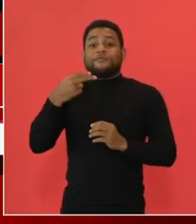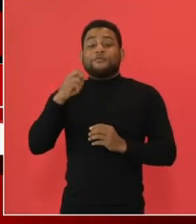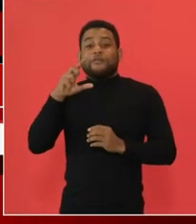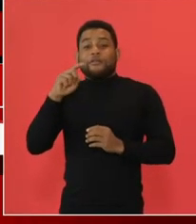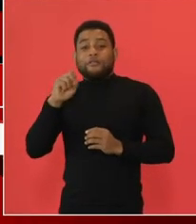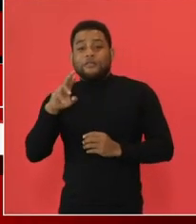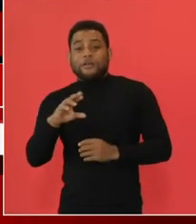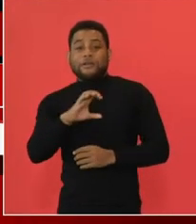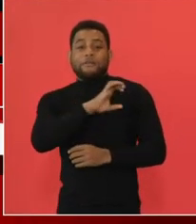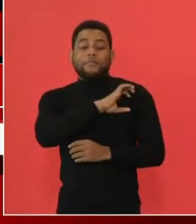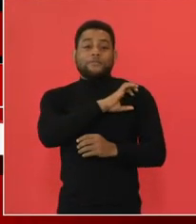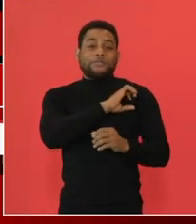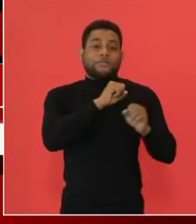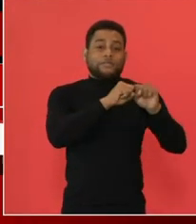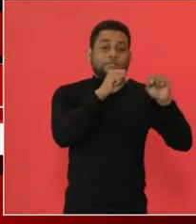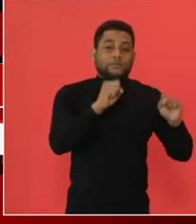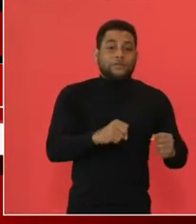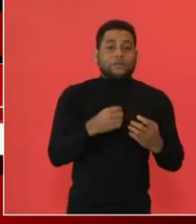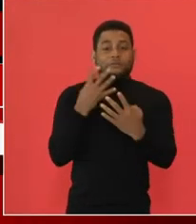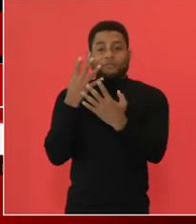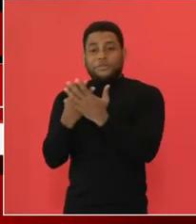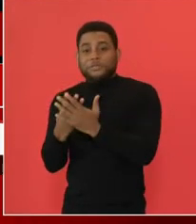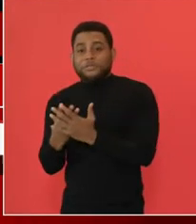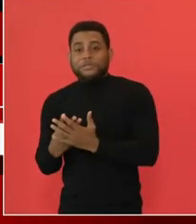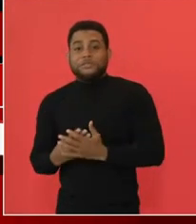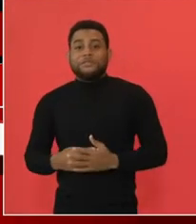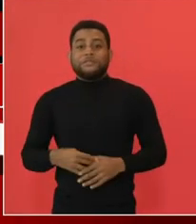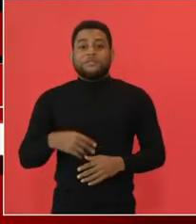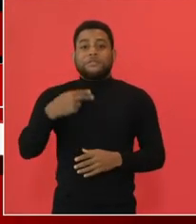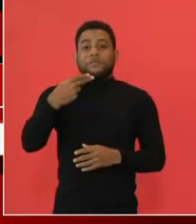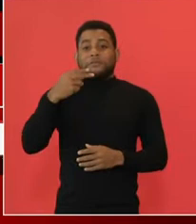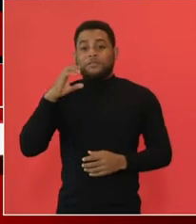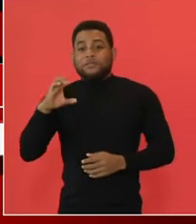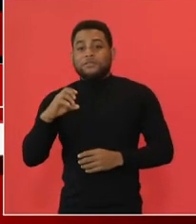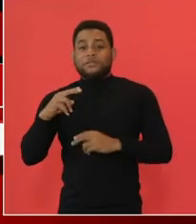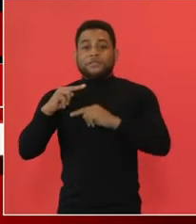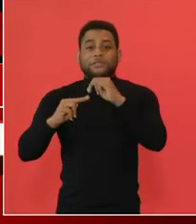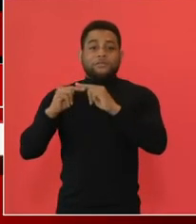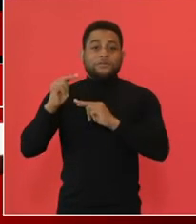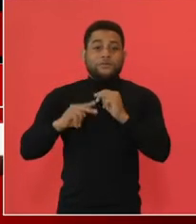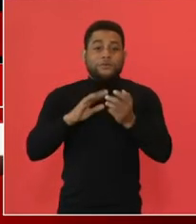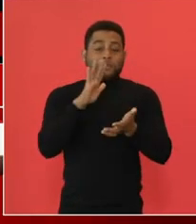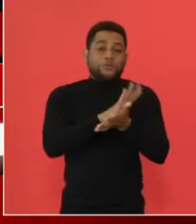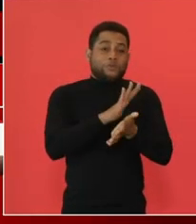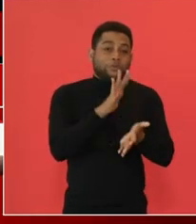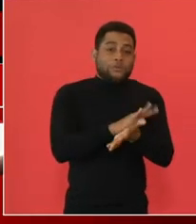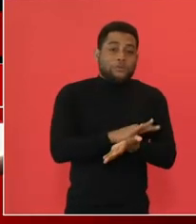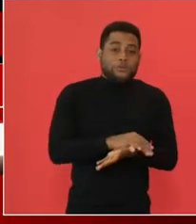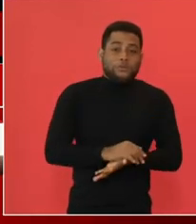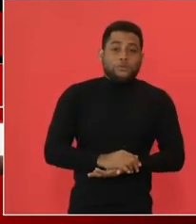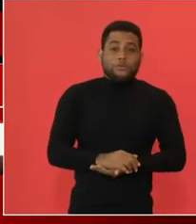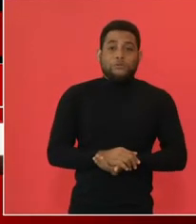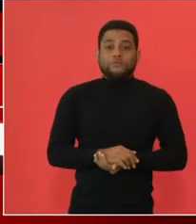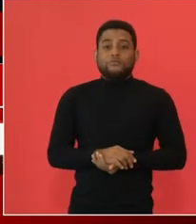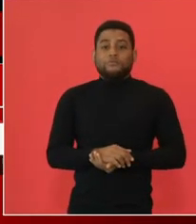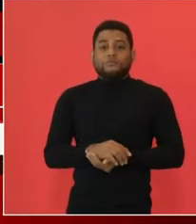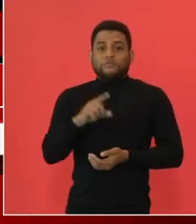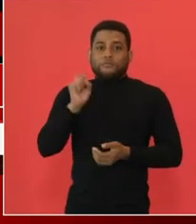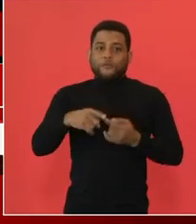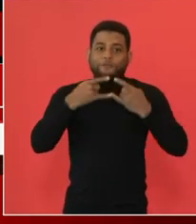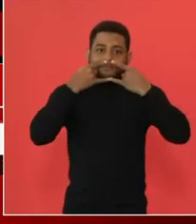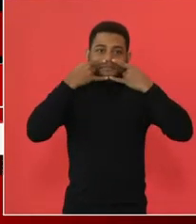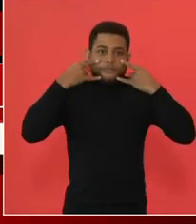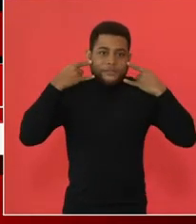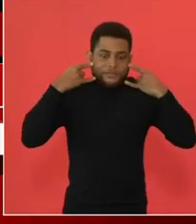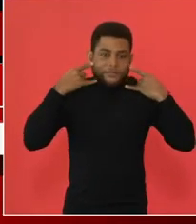facilities, healthcare facilities, and schools, and in other limited circumstances in the